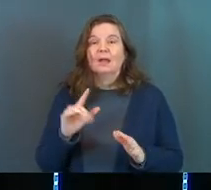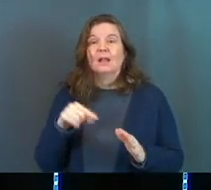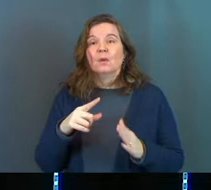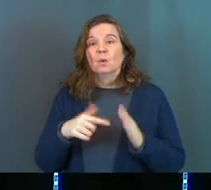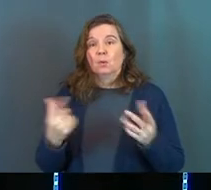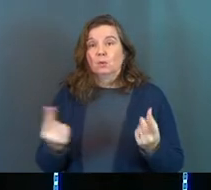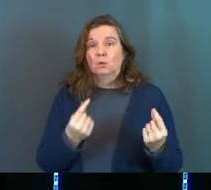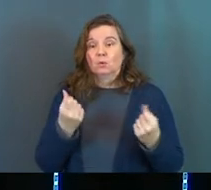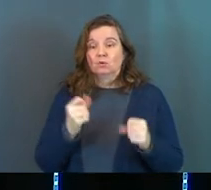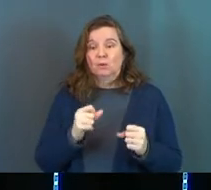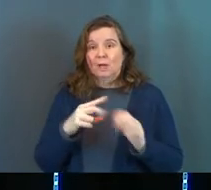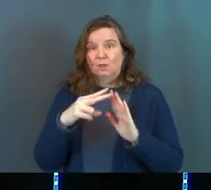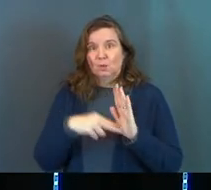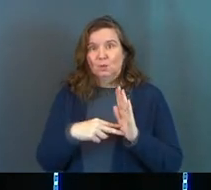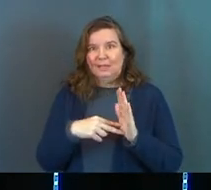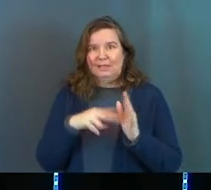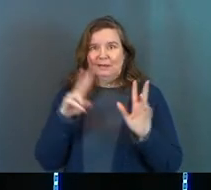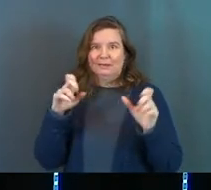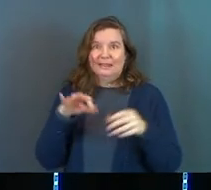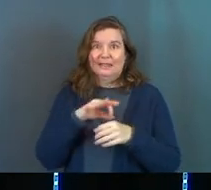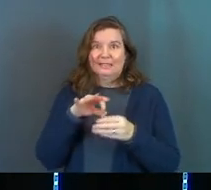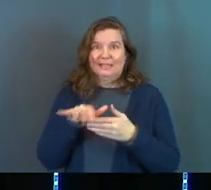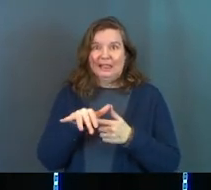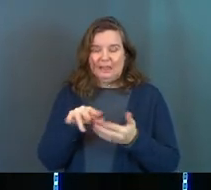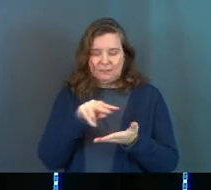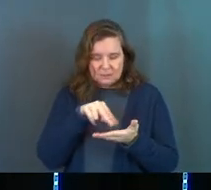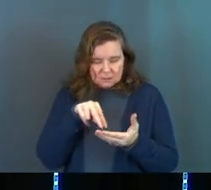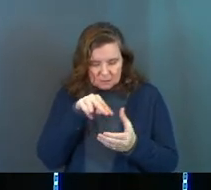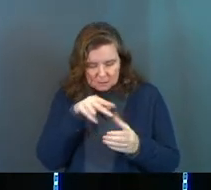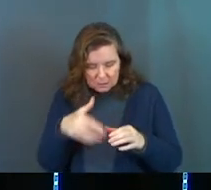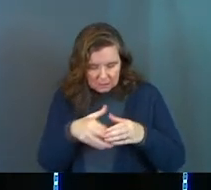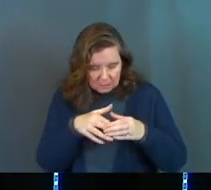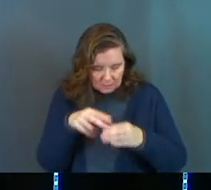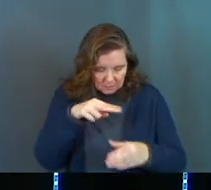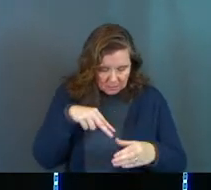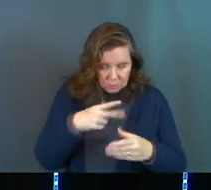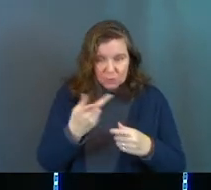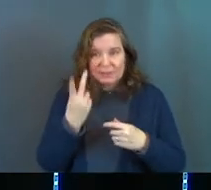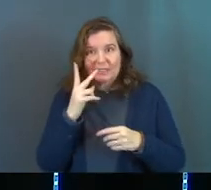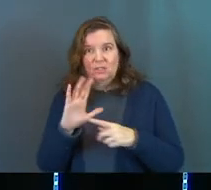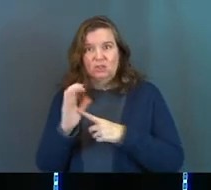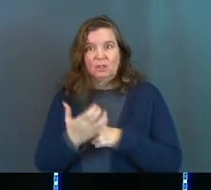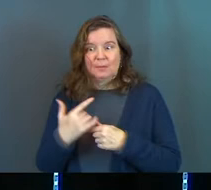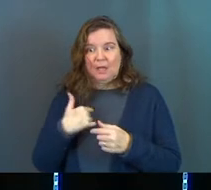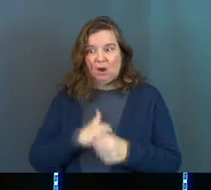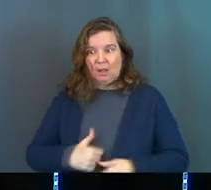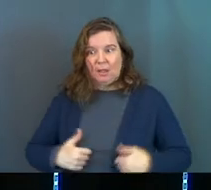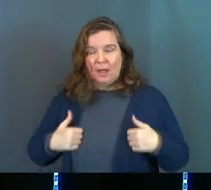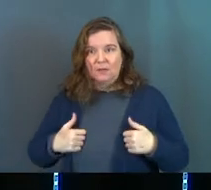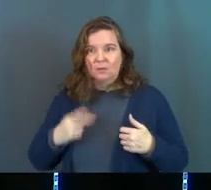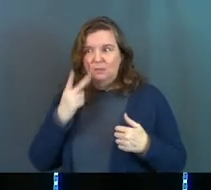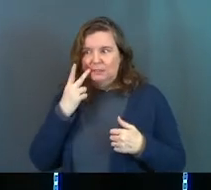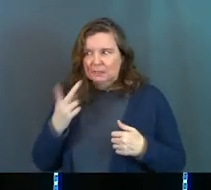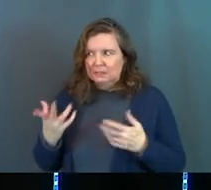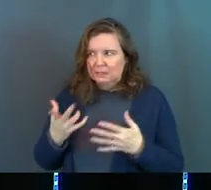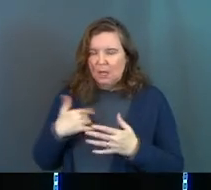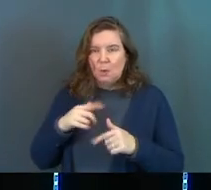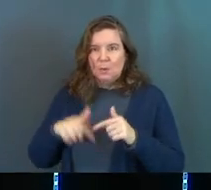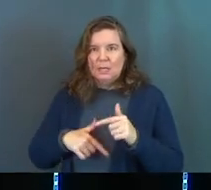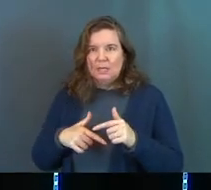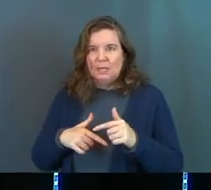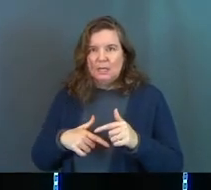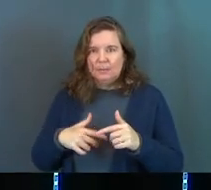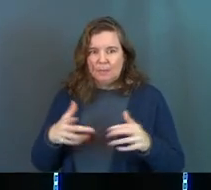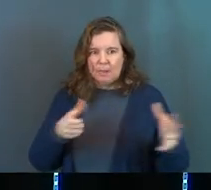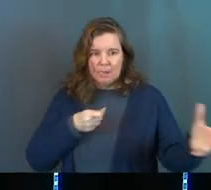And this is what we do. We're trying to read the tea leaves here. We're trying to, like, see the circumstances in our life. And we keep